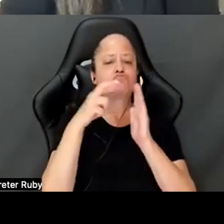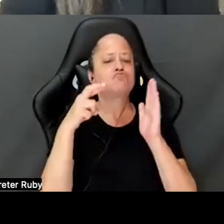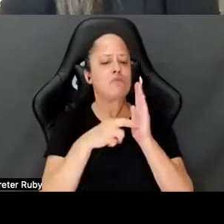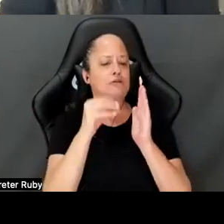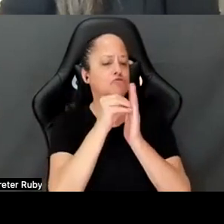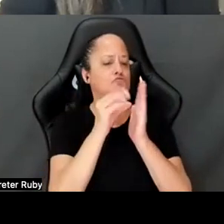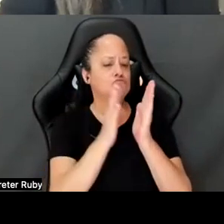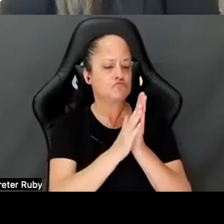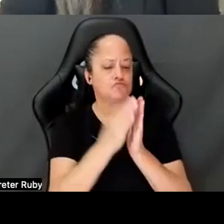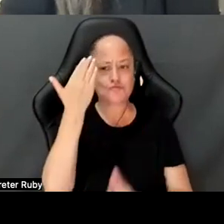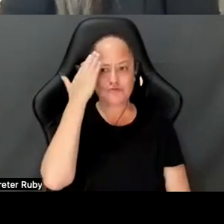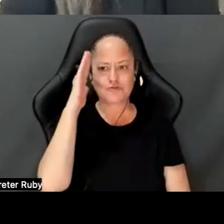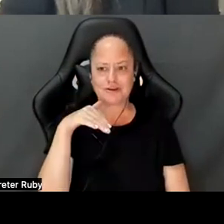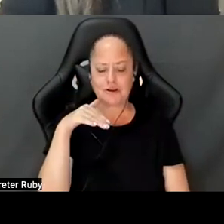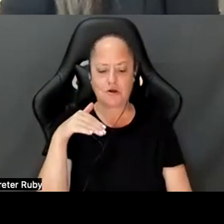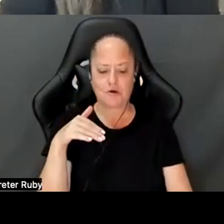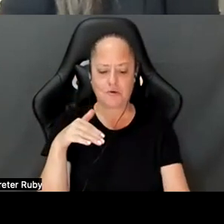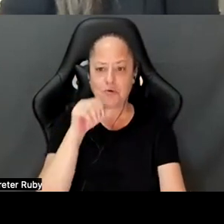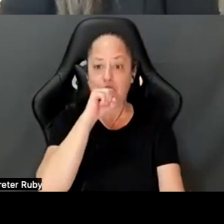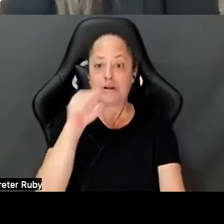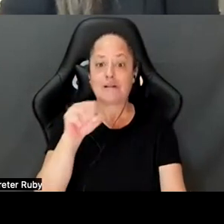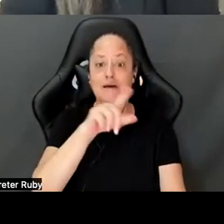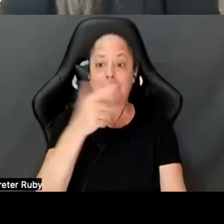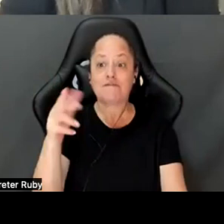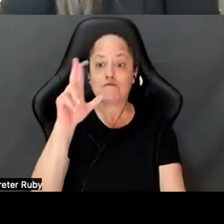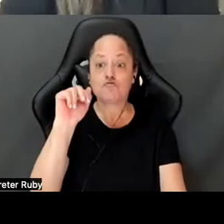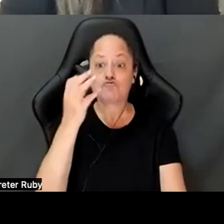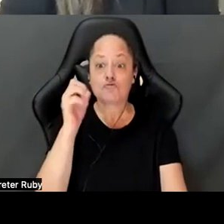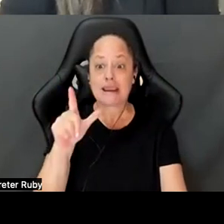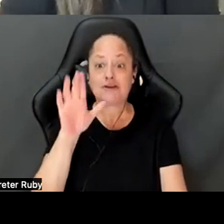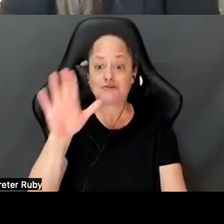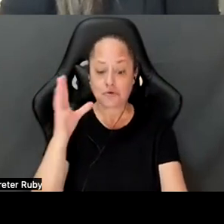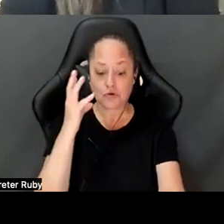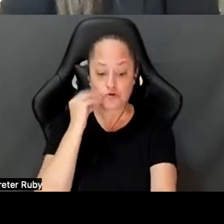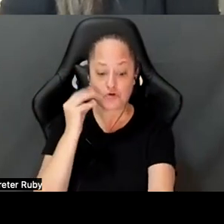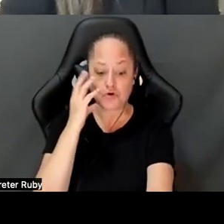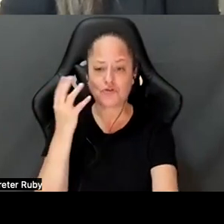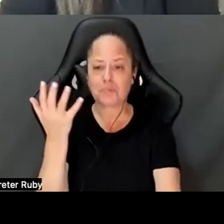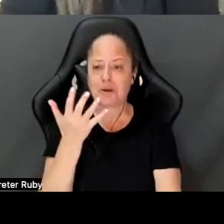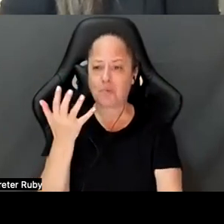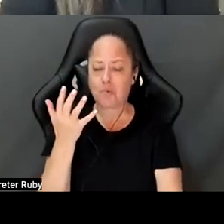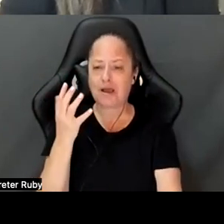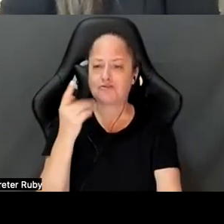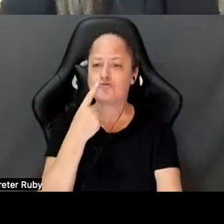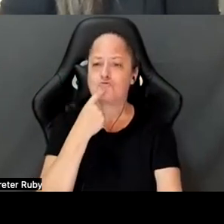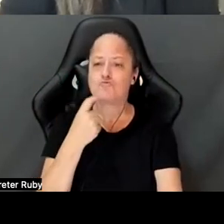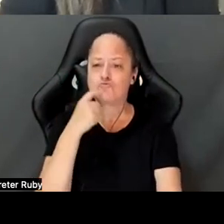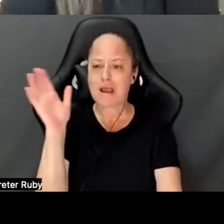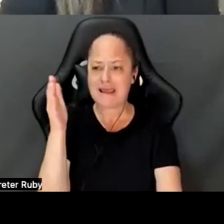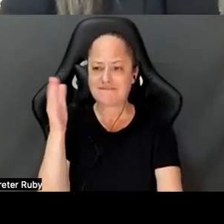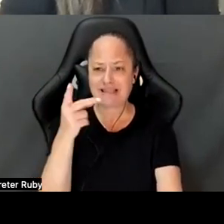know. Rachel, I would love to go to you next with, in your experience, what have been some red flags that you've